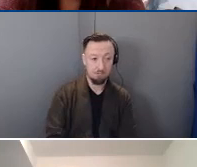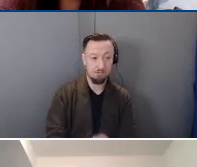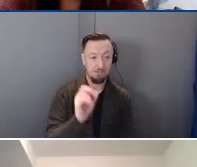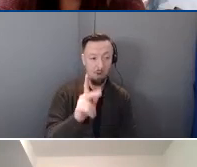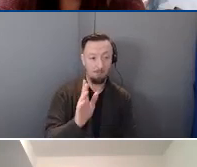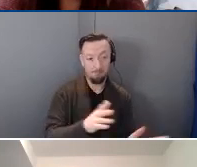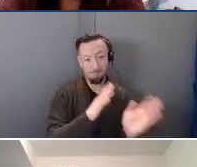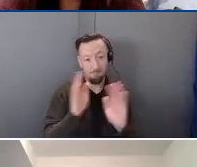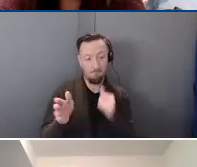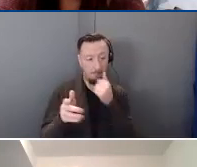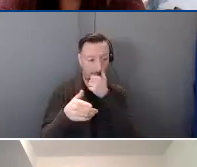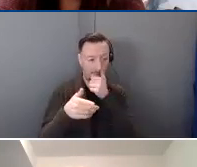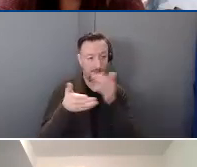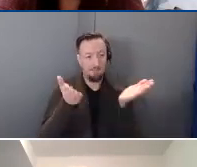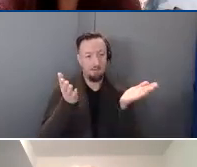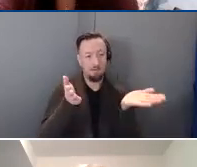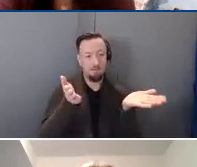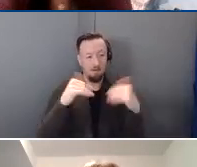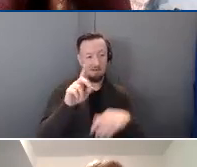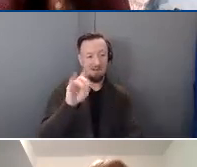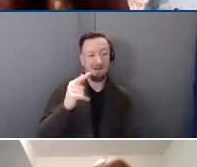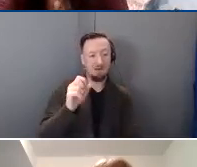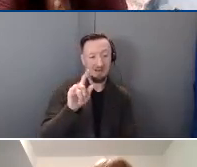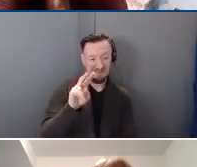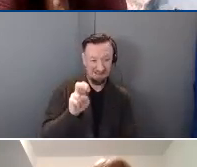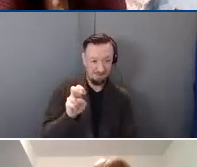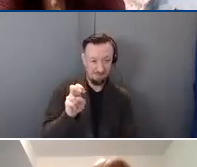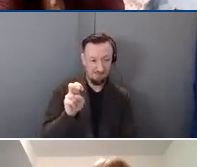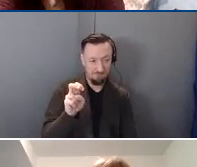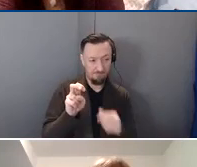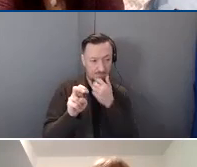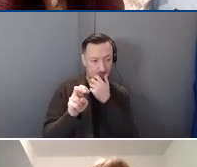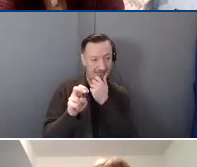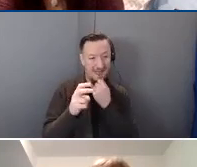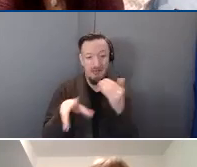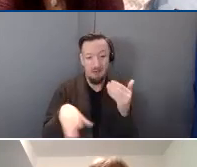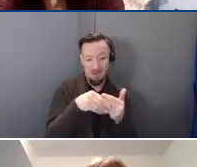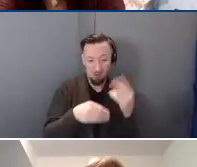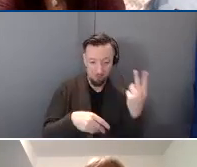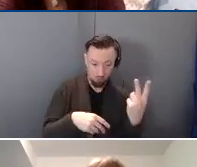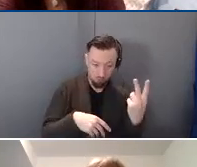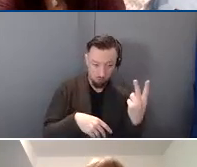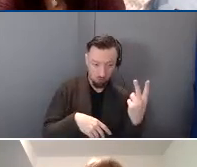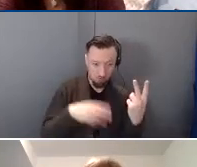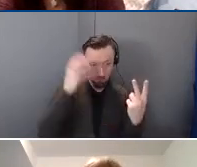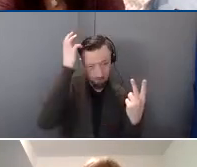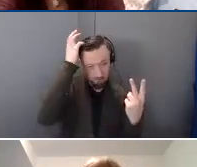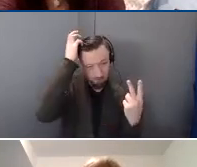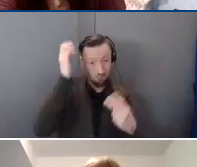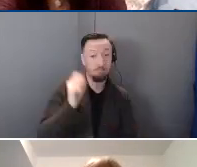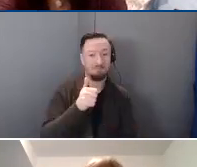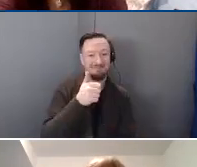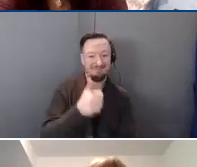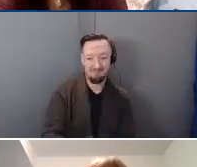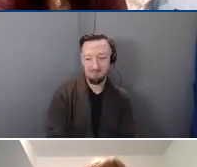Okay, so now we're moving into the digestive system. So we had 2 codes that were added. We did not have any codes that